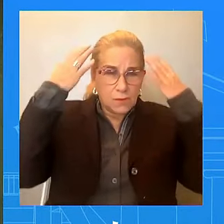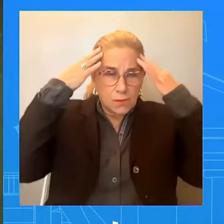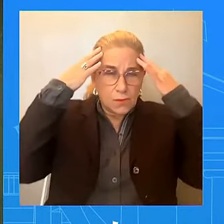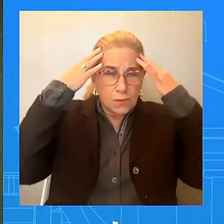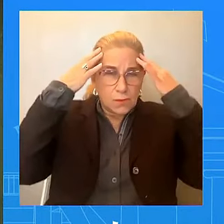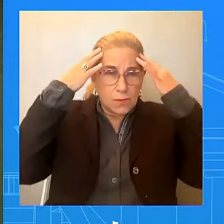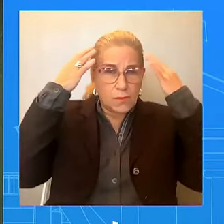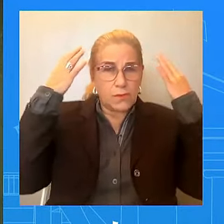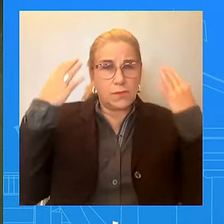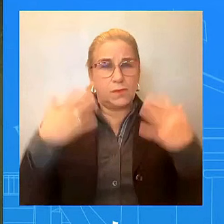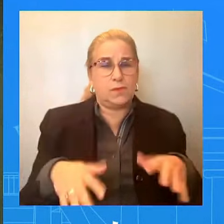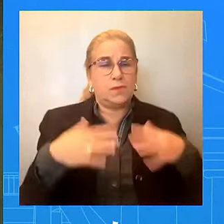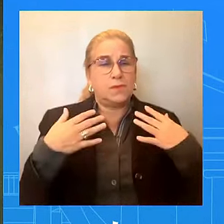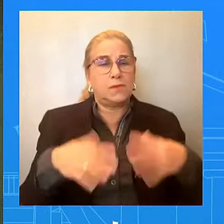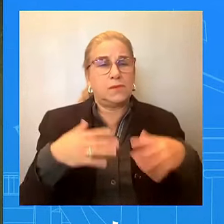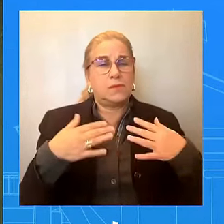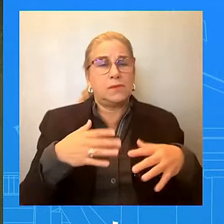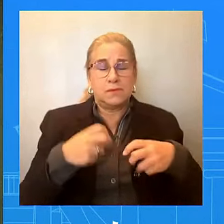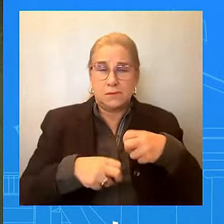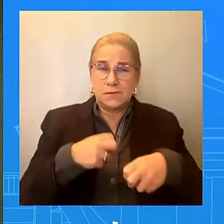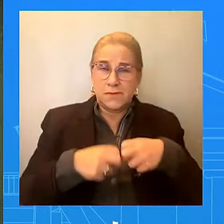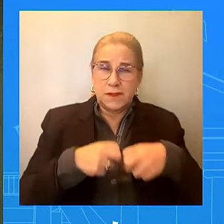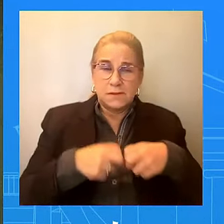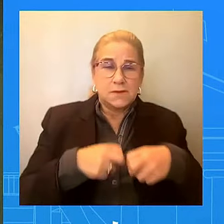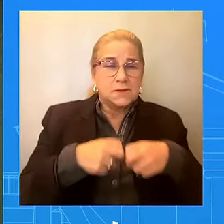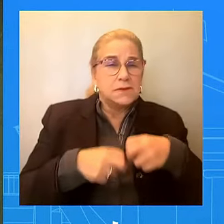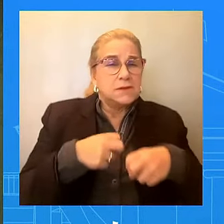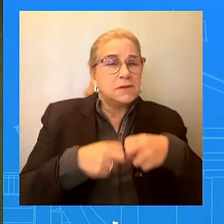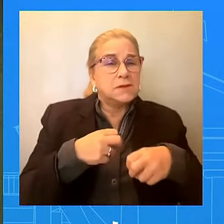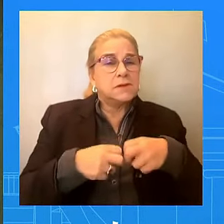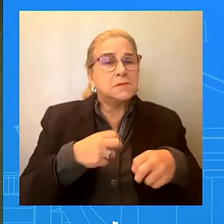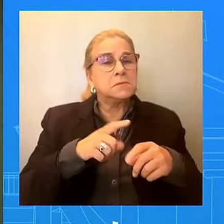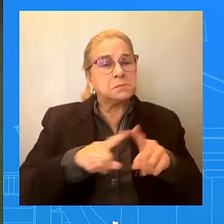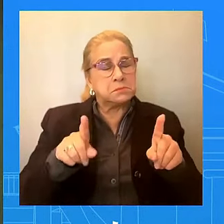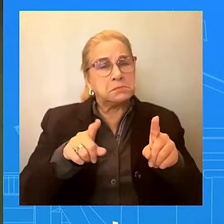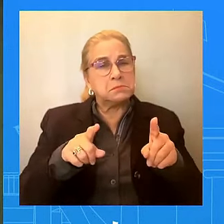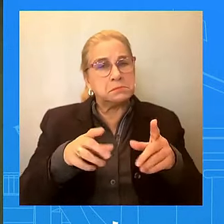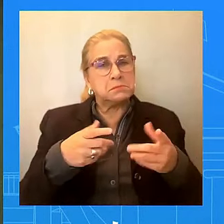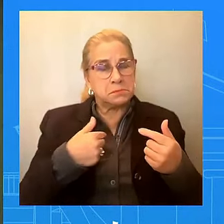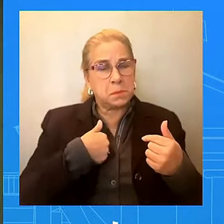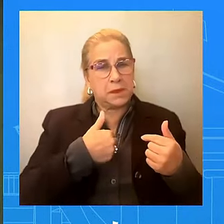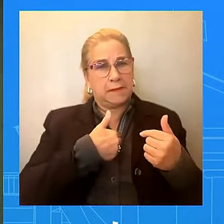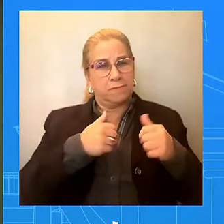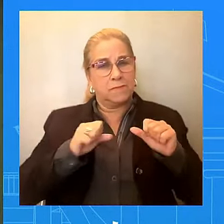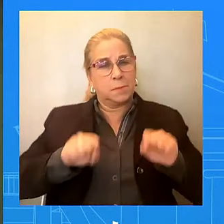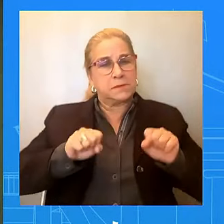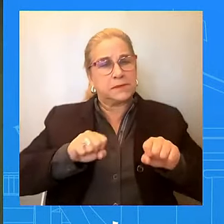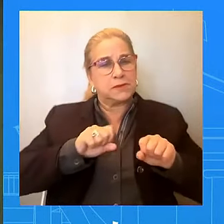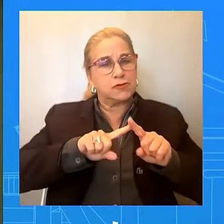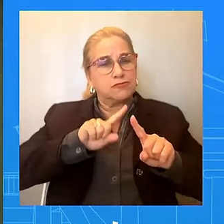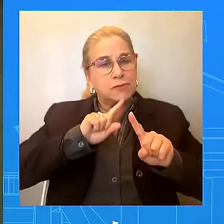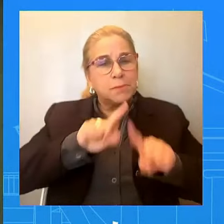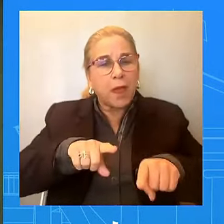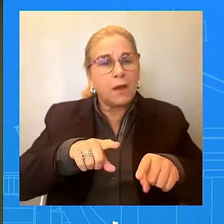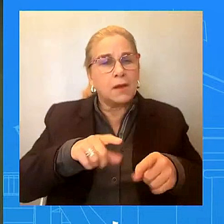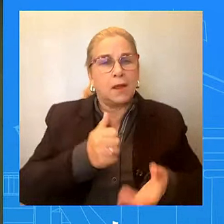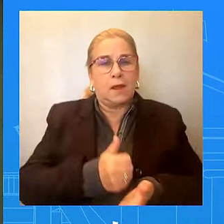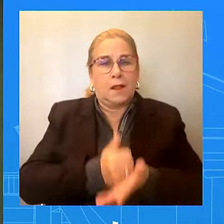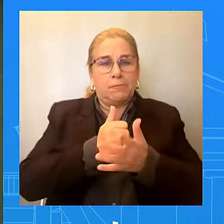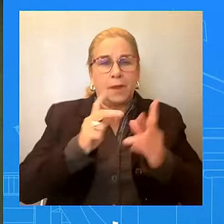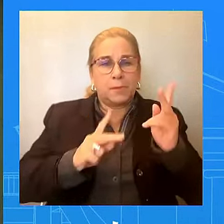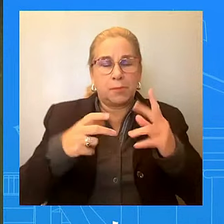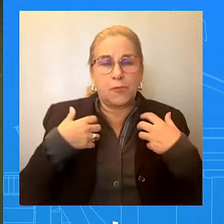multiple simultaneous disasters. No resources needed for Hurricane Helene response will be diverted